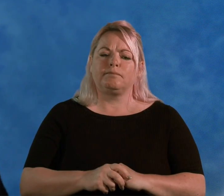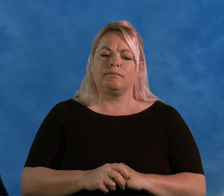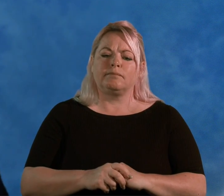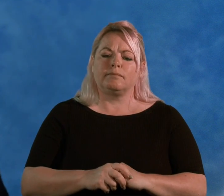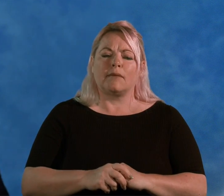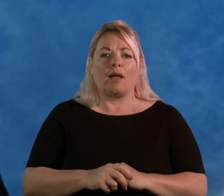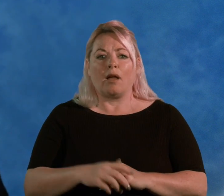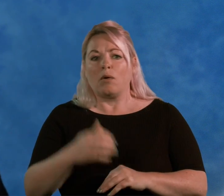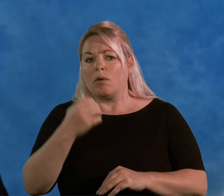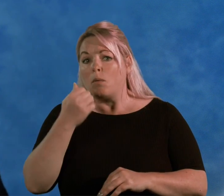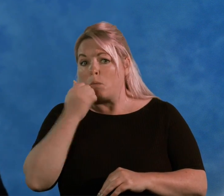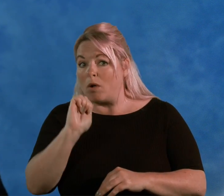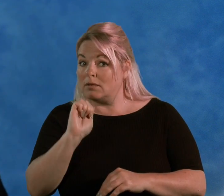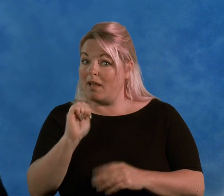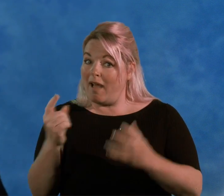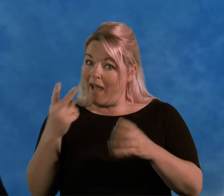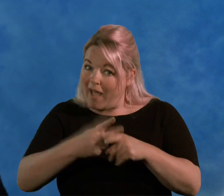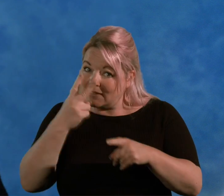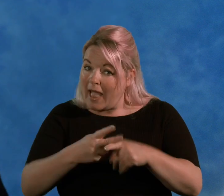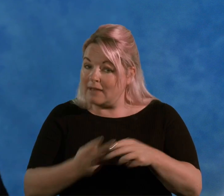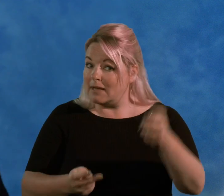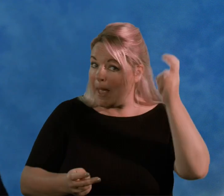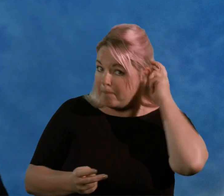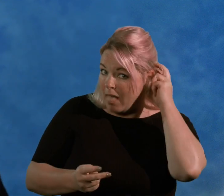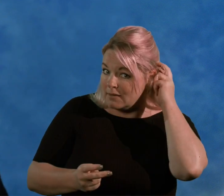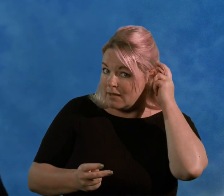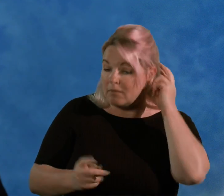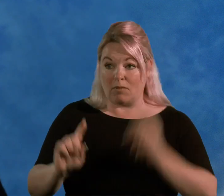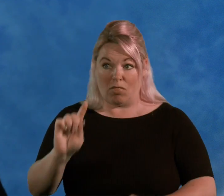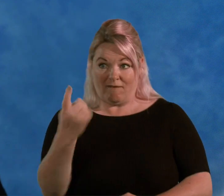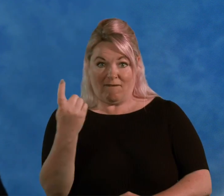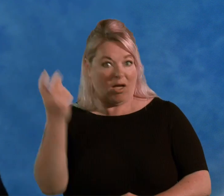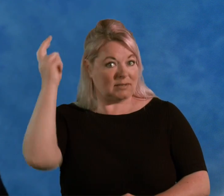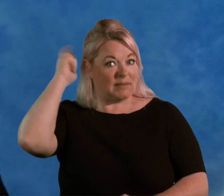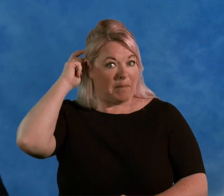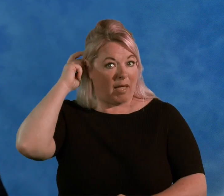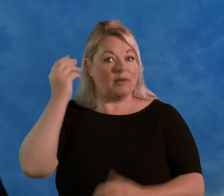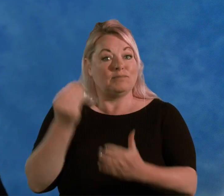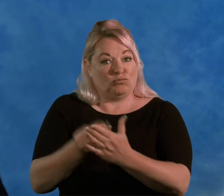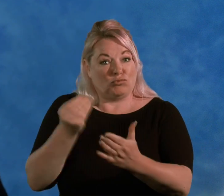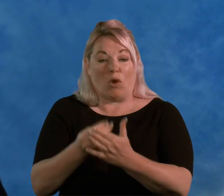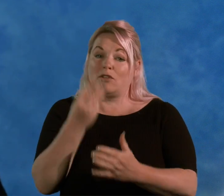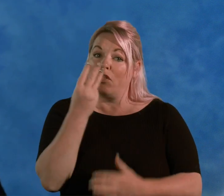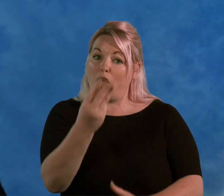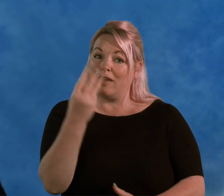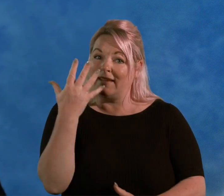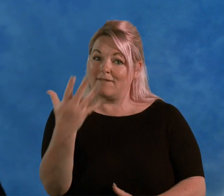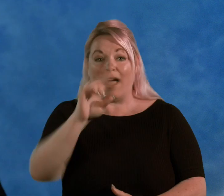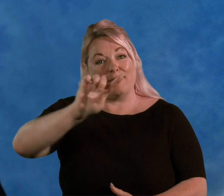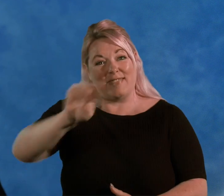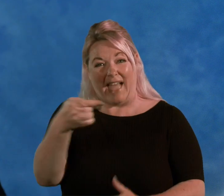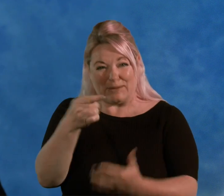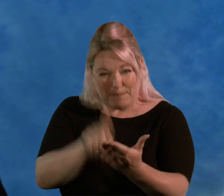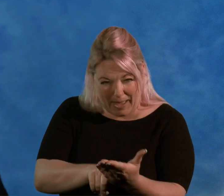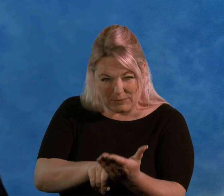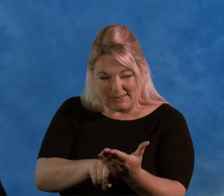said to me, would I have another implant? Well, I'd say the first one cost me